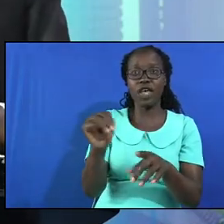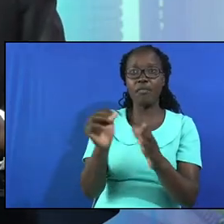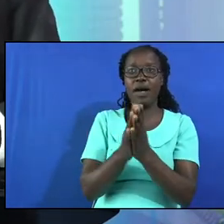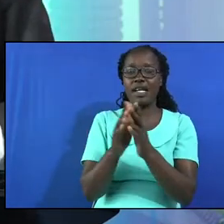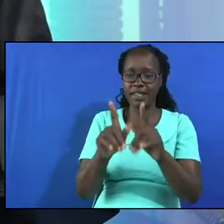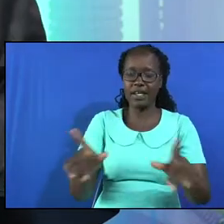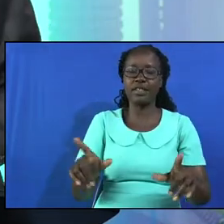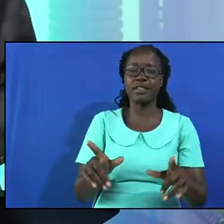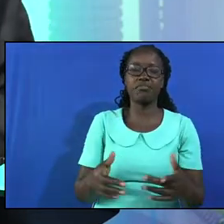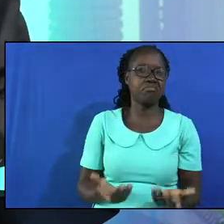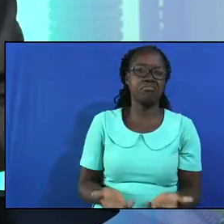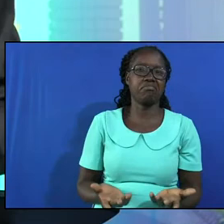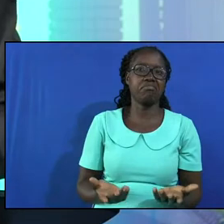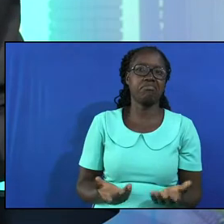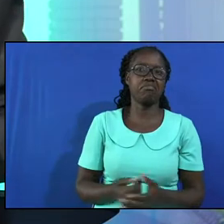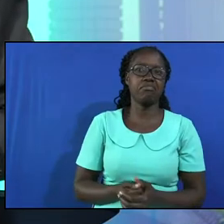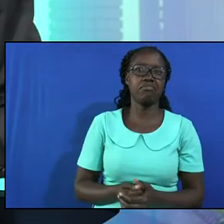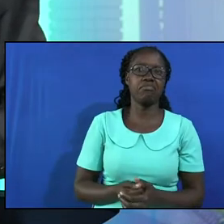and the earth.